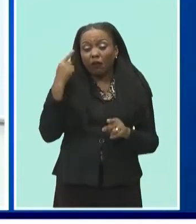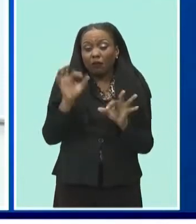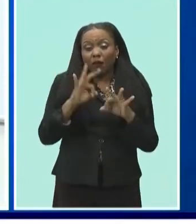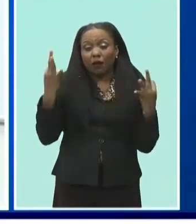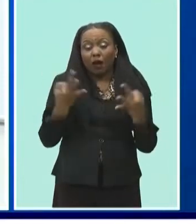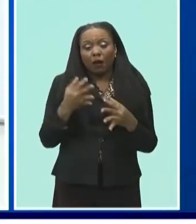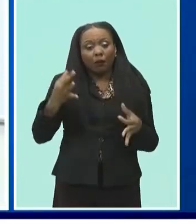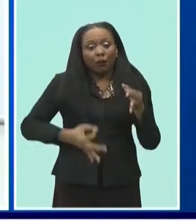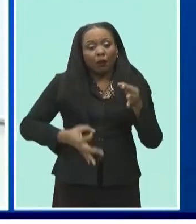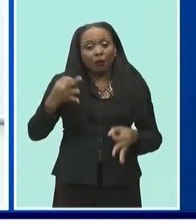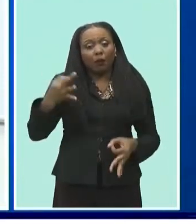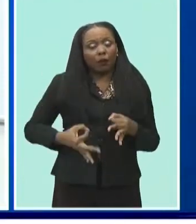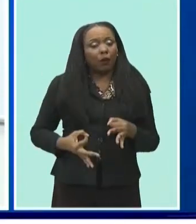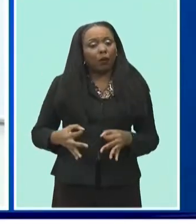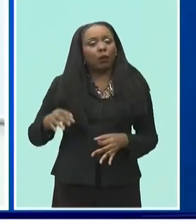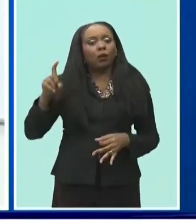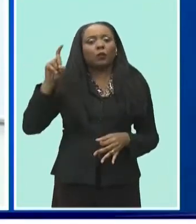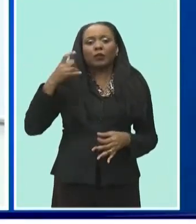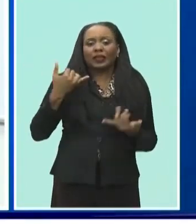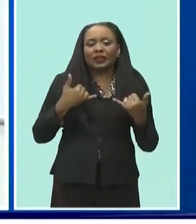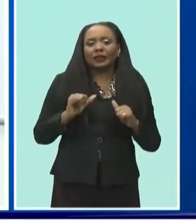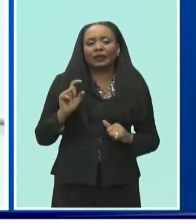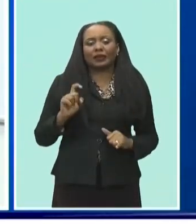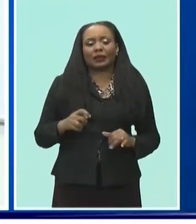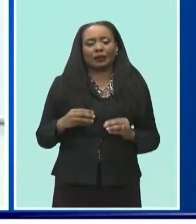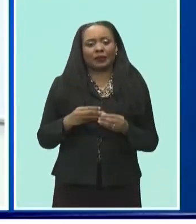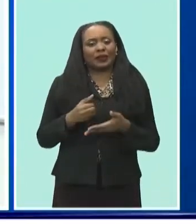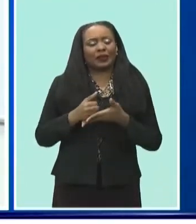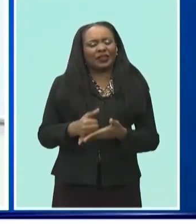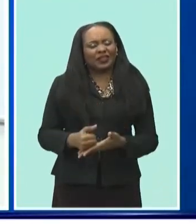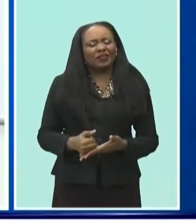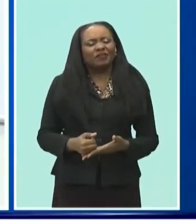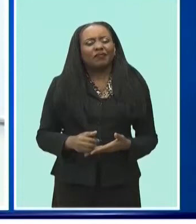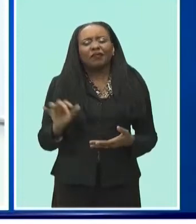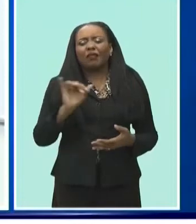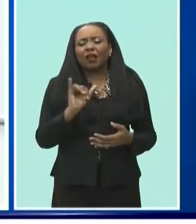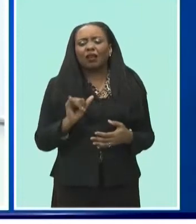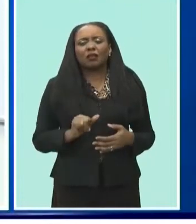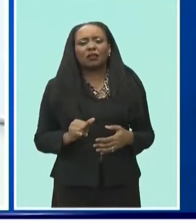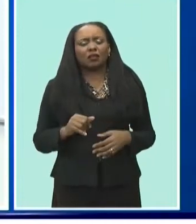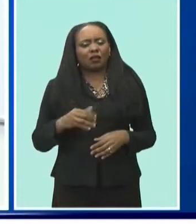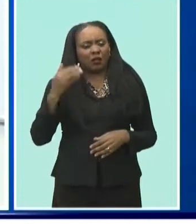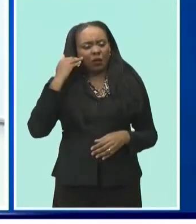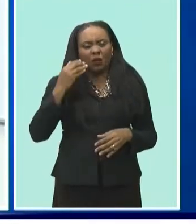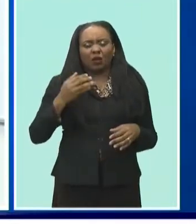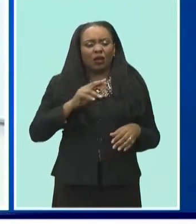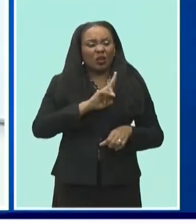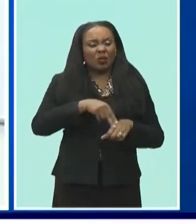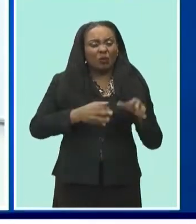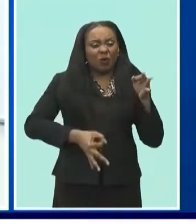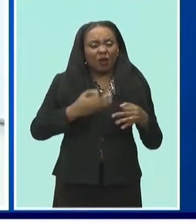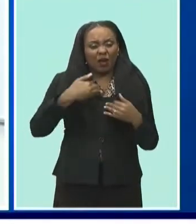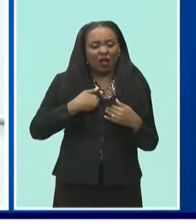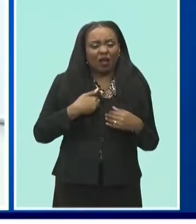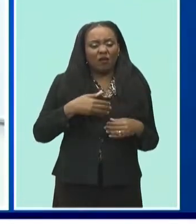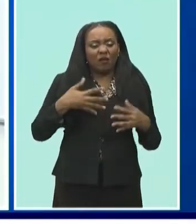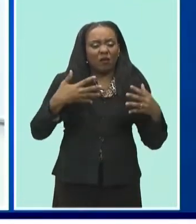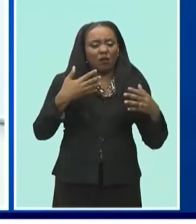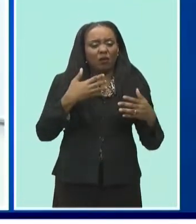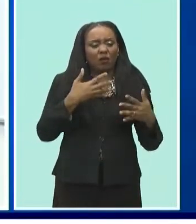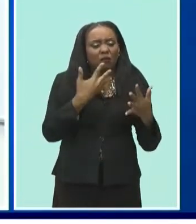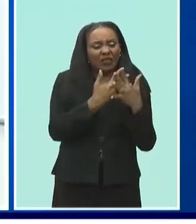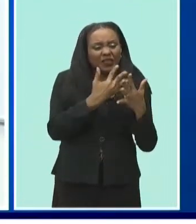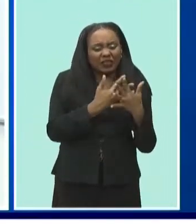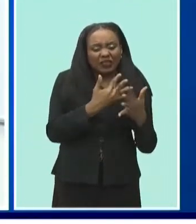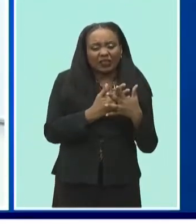ecosystem. So in the same way that a traditional court will have prison, it will have probation and that kind